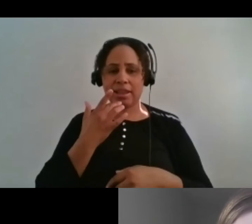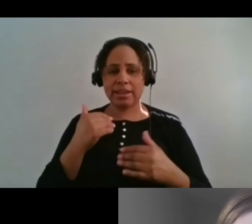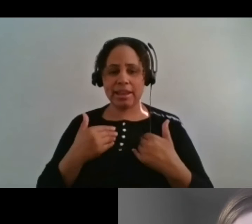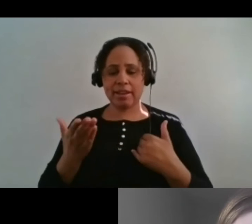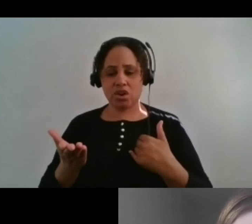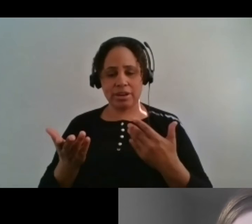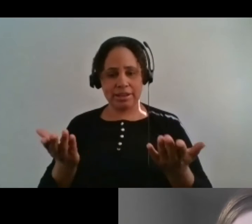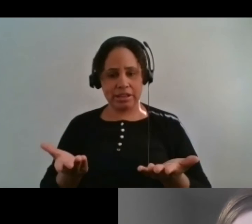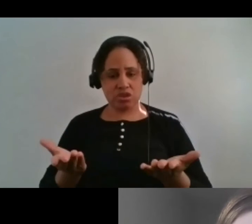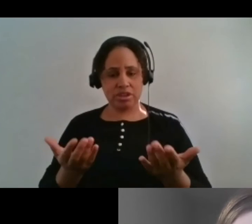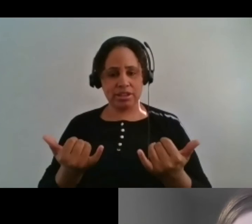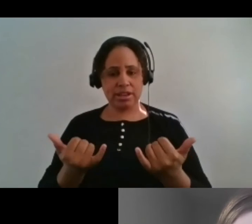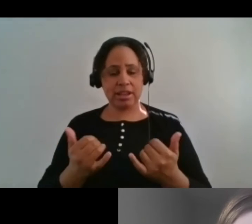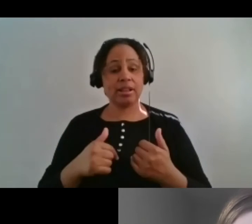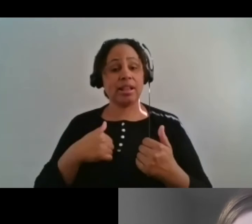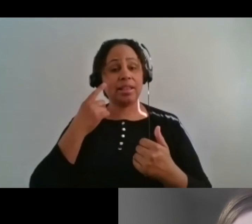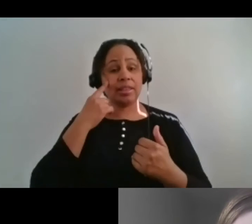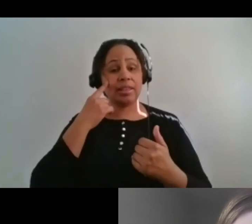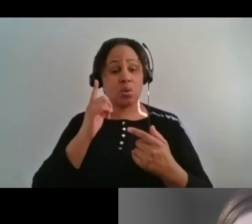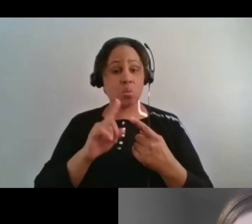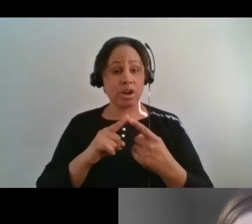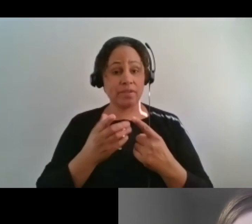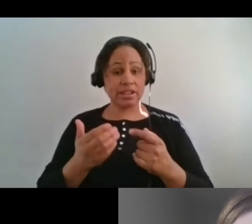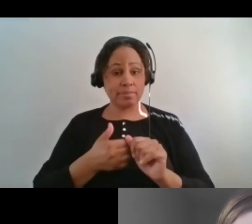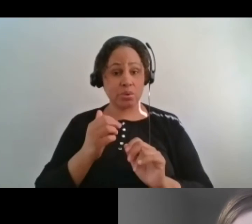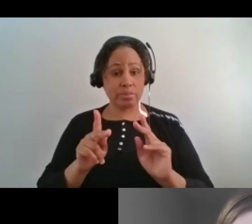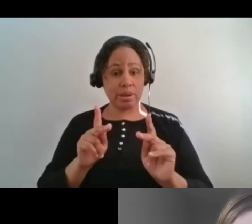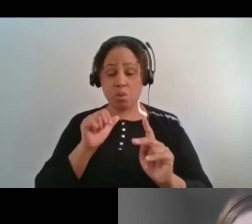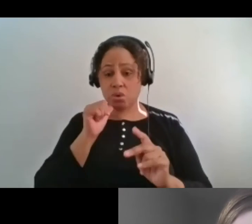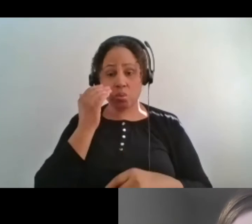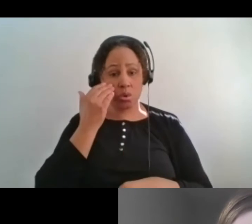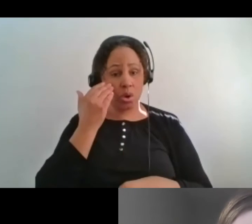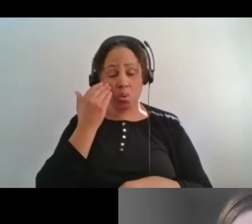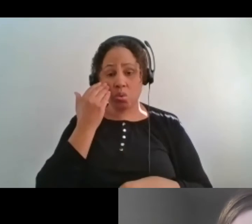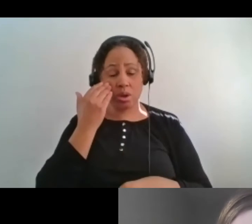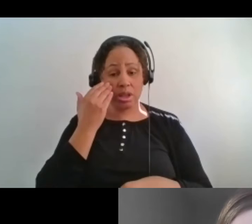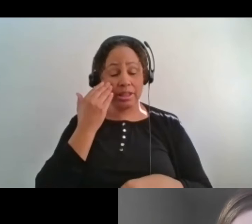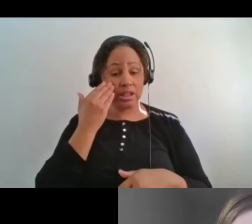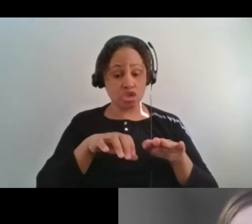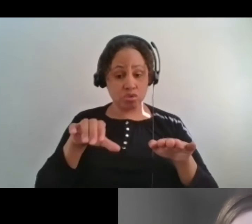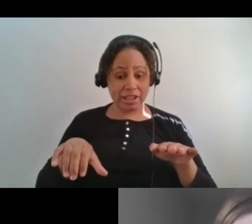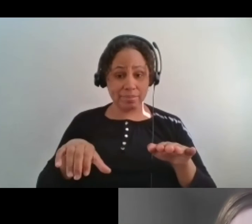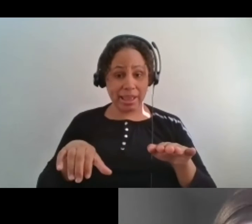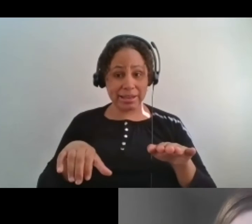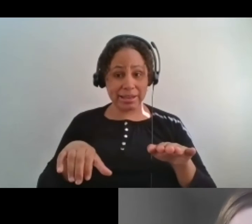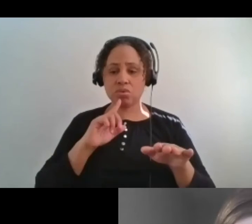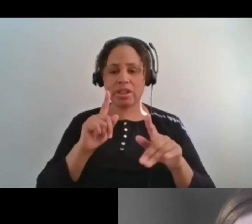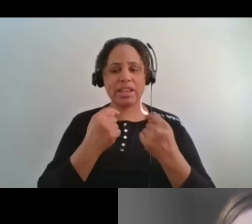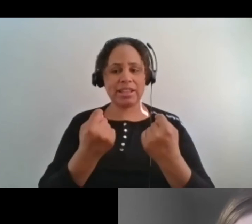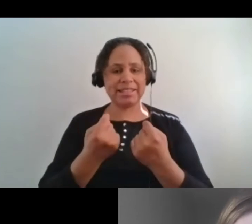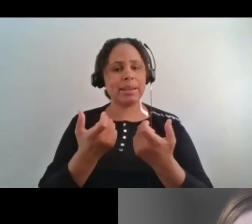are probably not aware of is that transplant and transplantation is really a team effort.